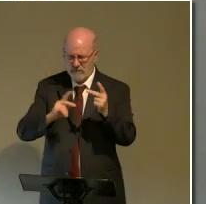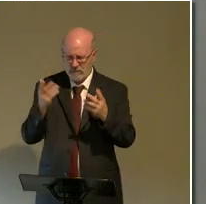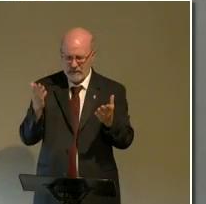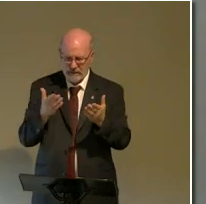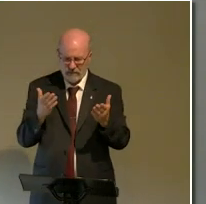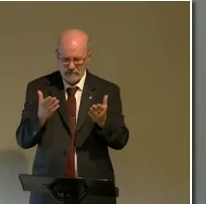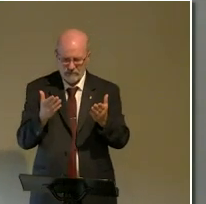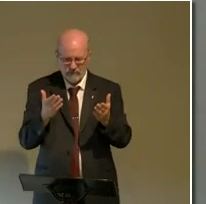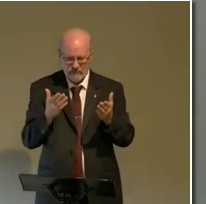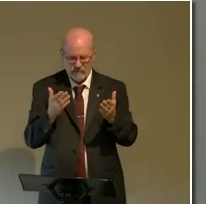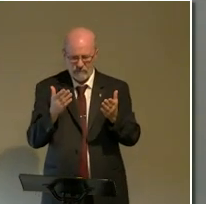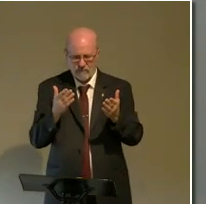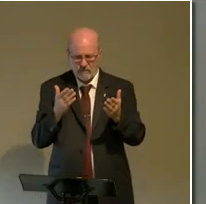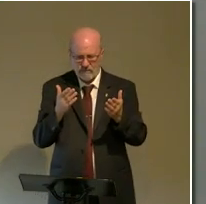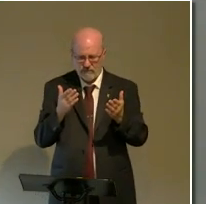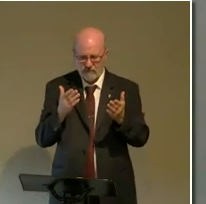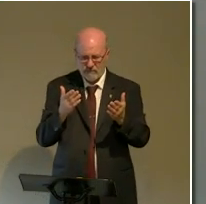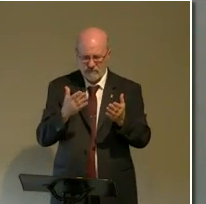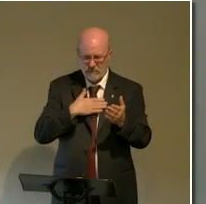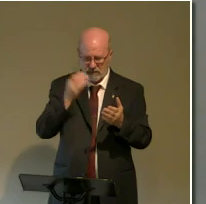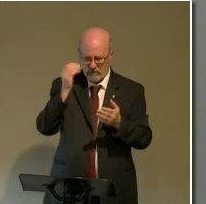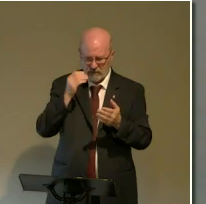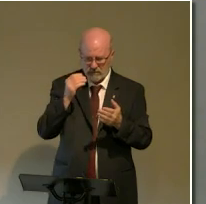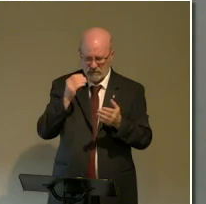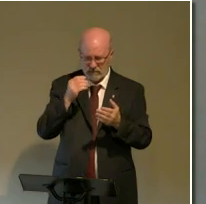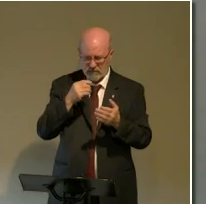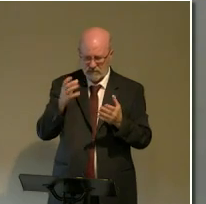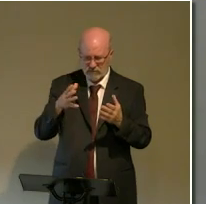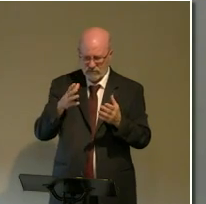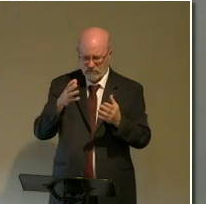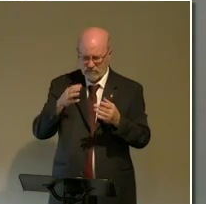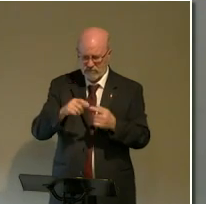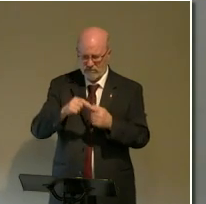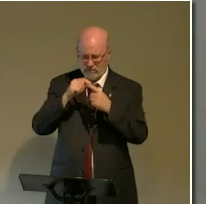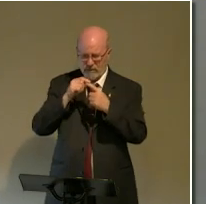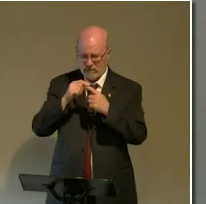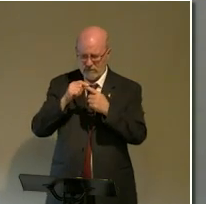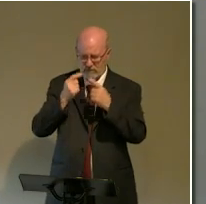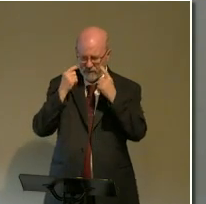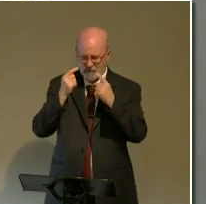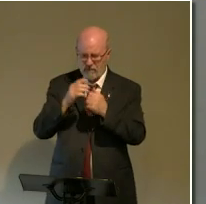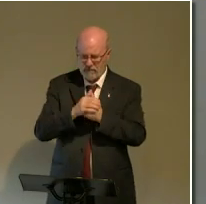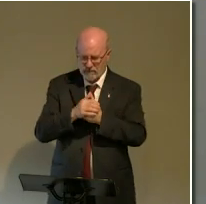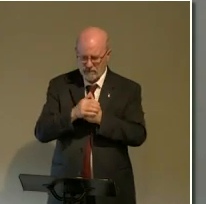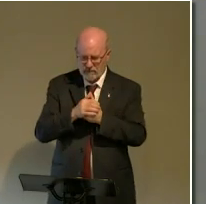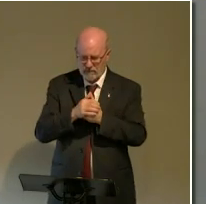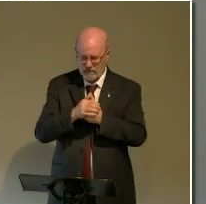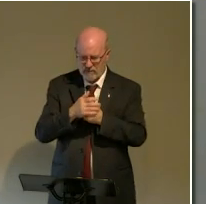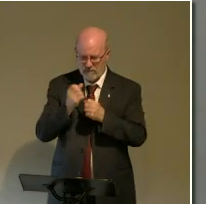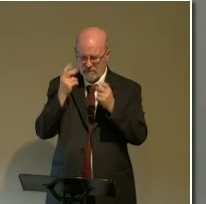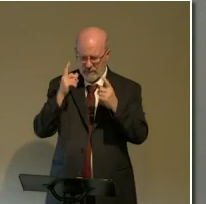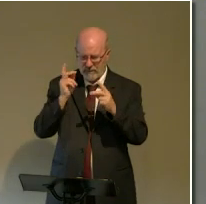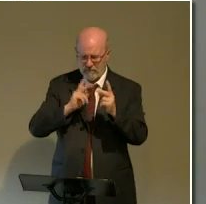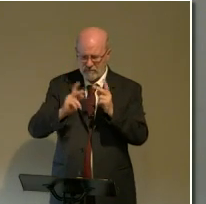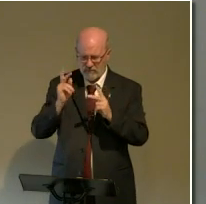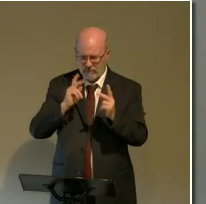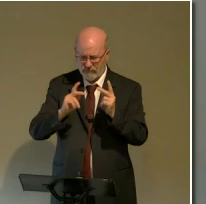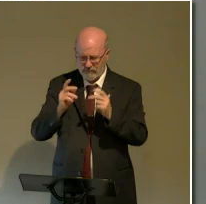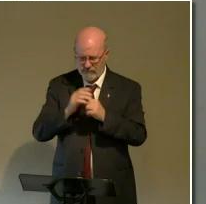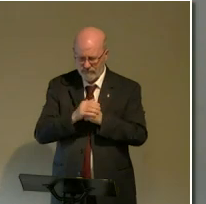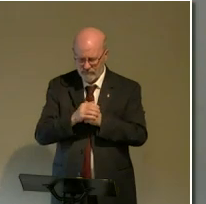that, my opinion, they're exceptional in my eyes. They're incredible people.